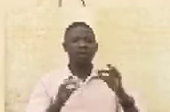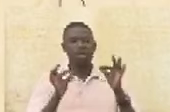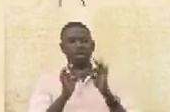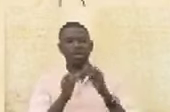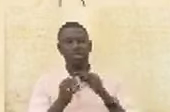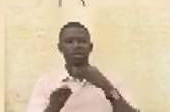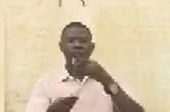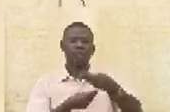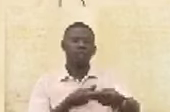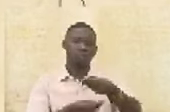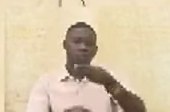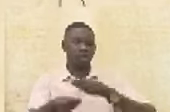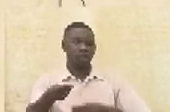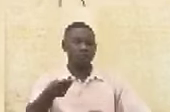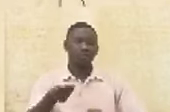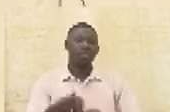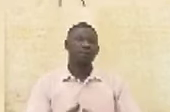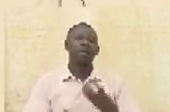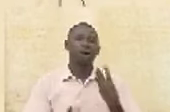Well,